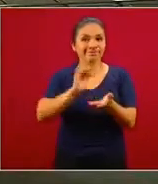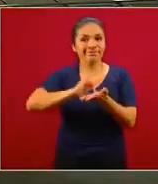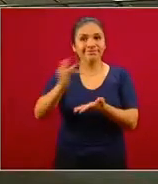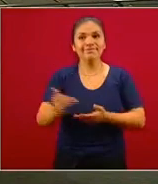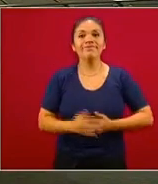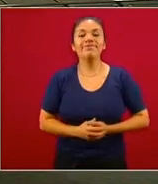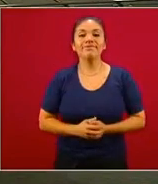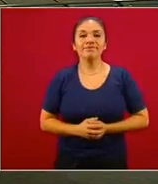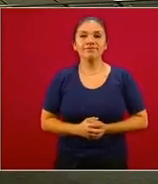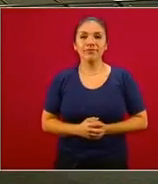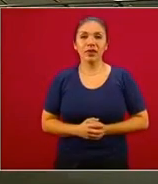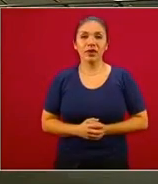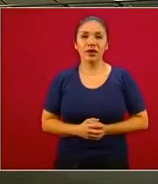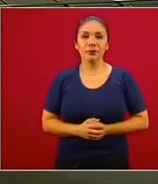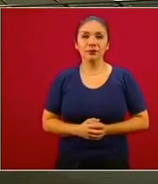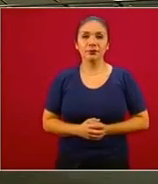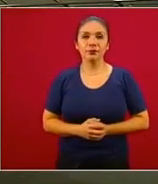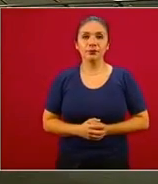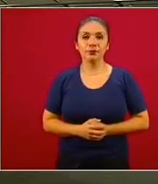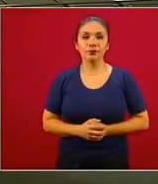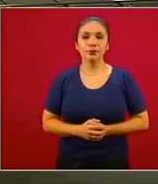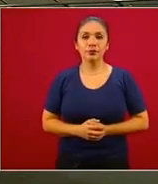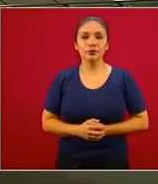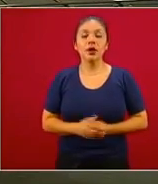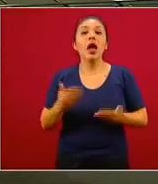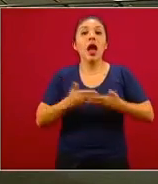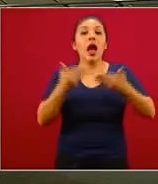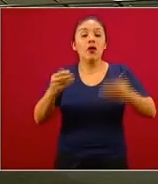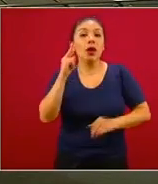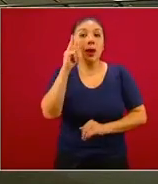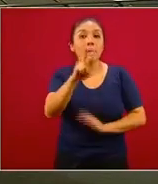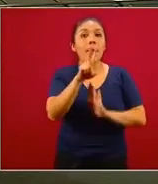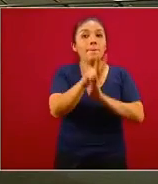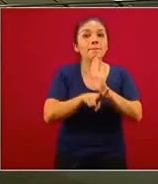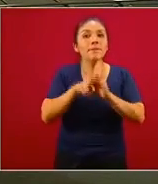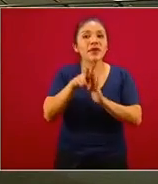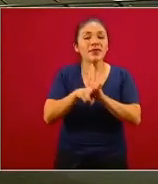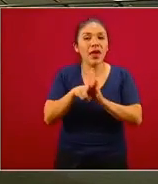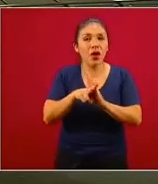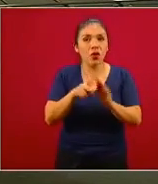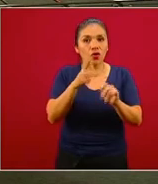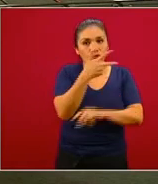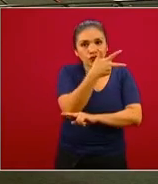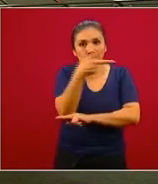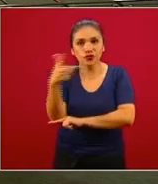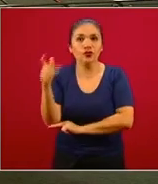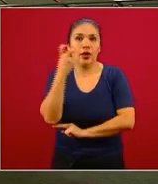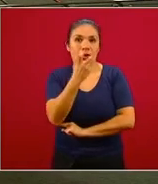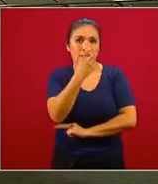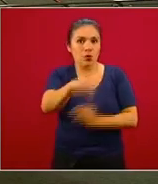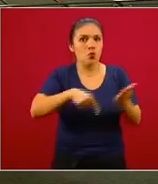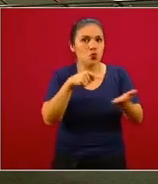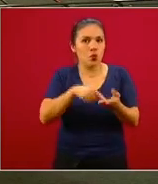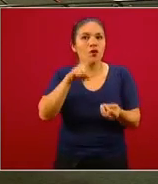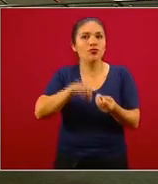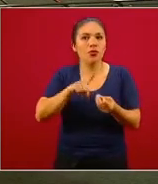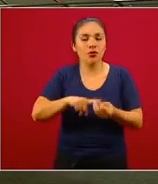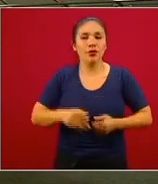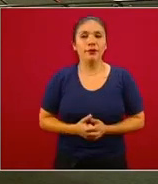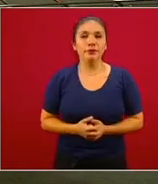Let's go to the video. This is the video for our care